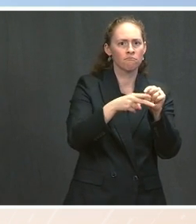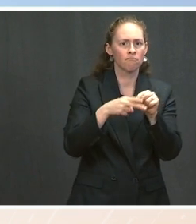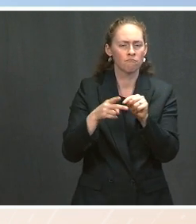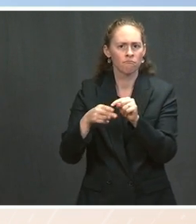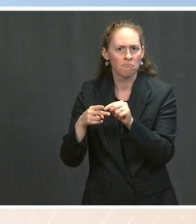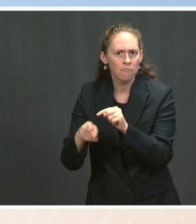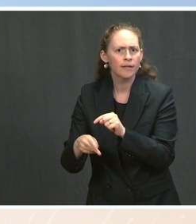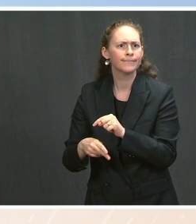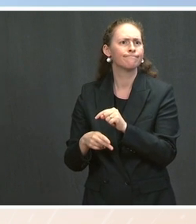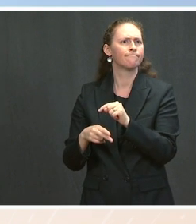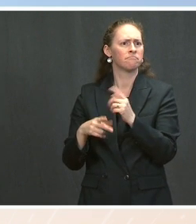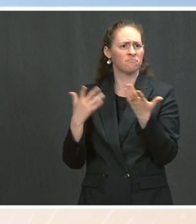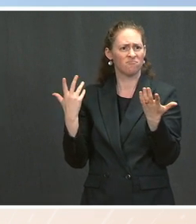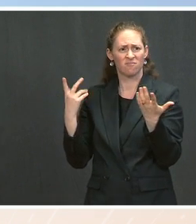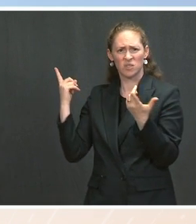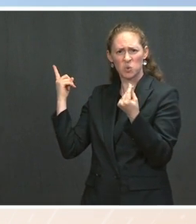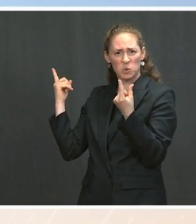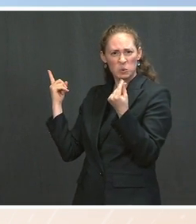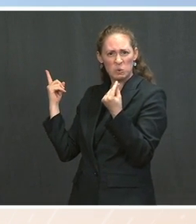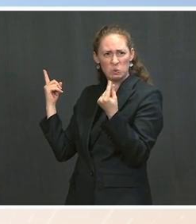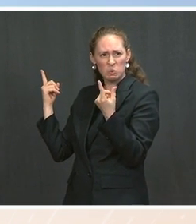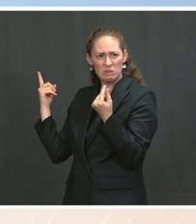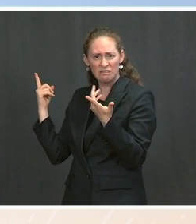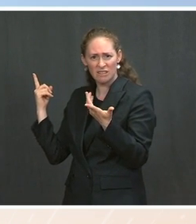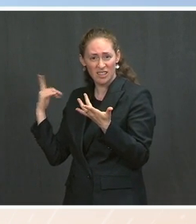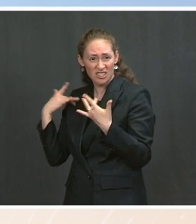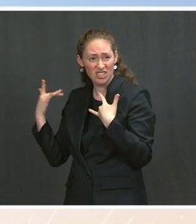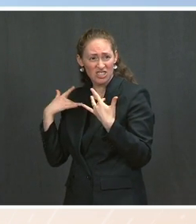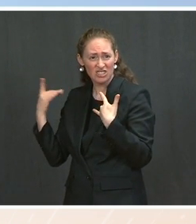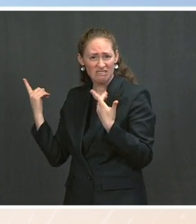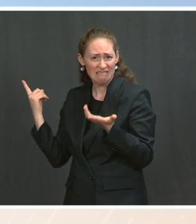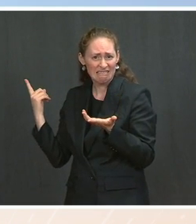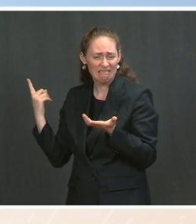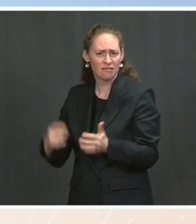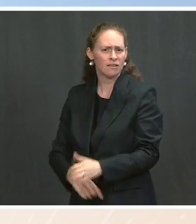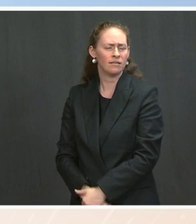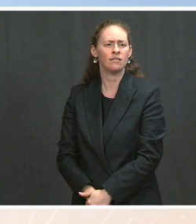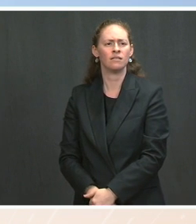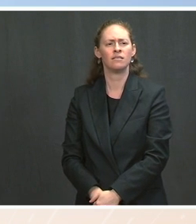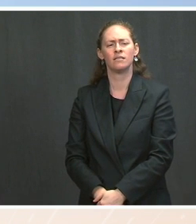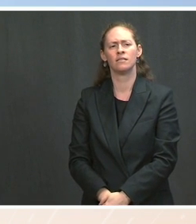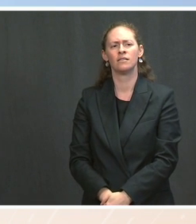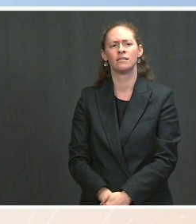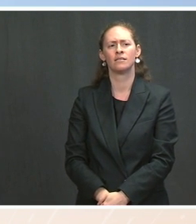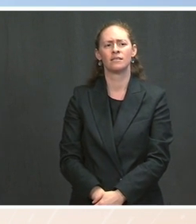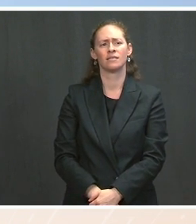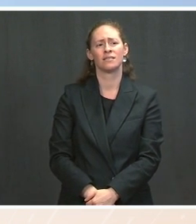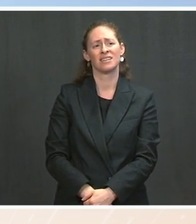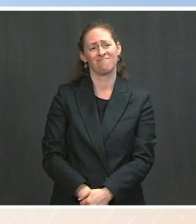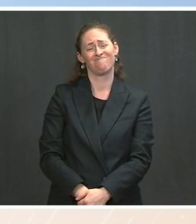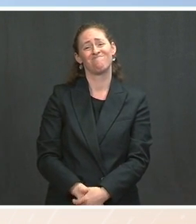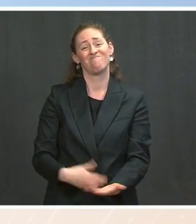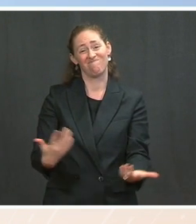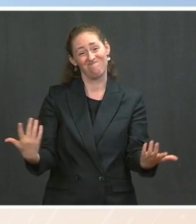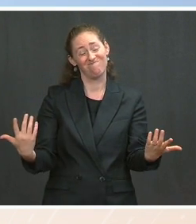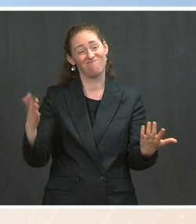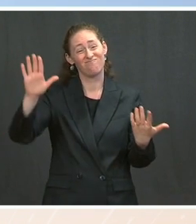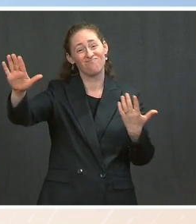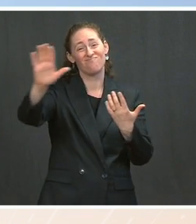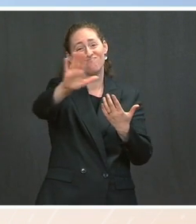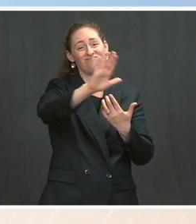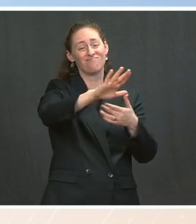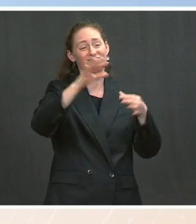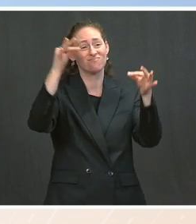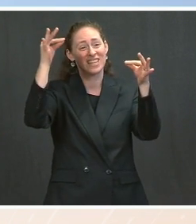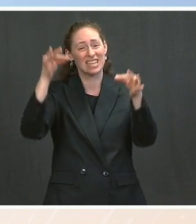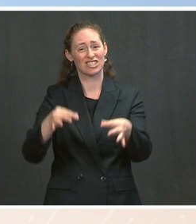level? Well, Jared, it is up to, of course, these governors to make a decision about what assistance they want to provide to